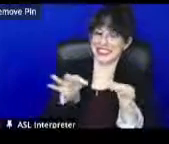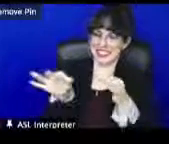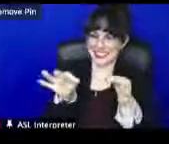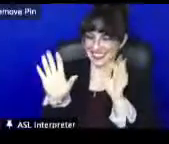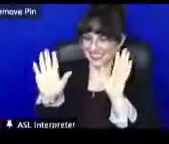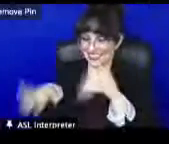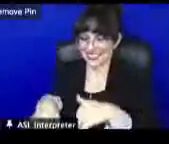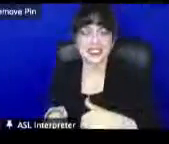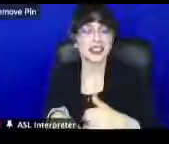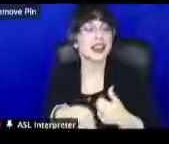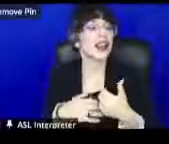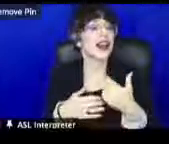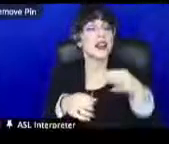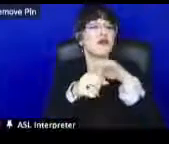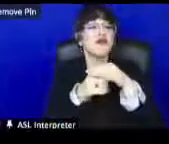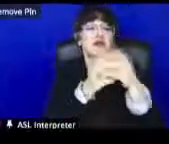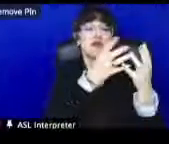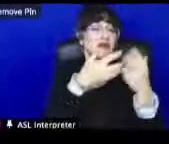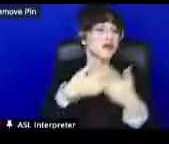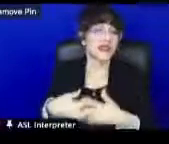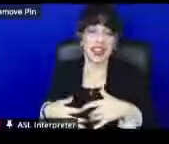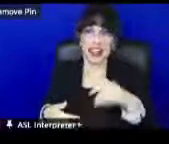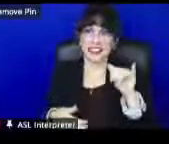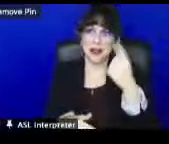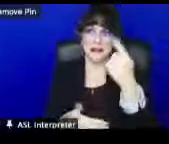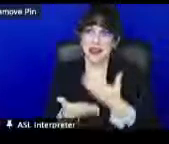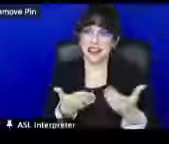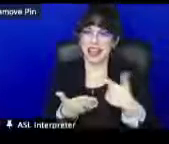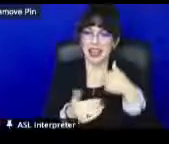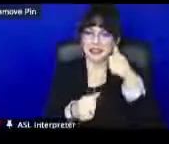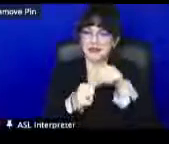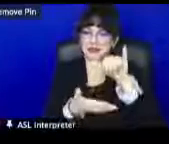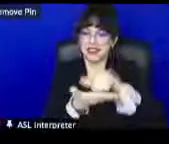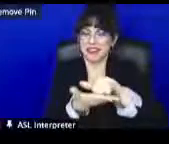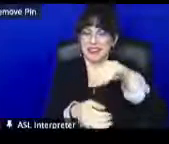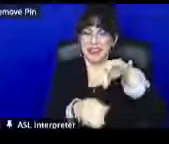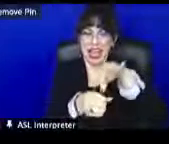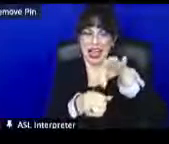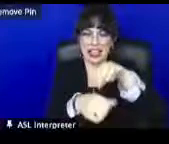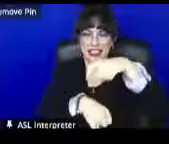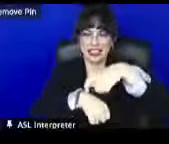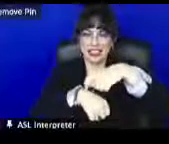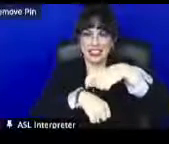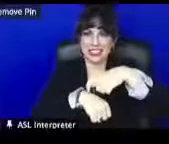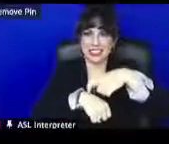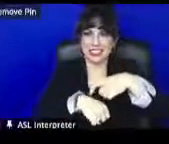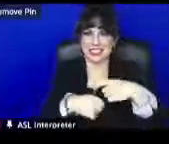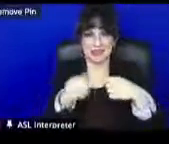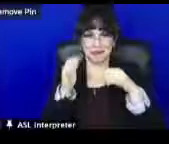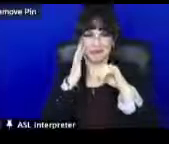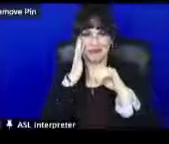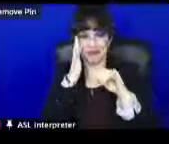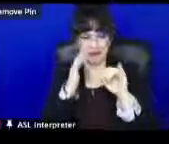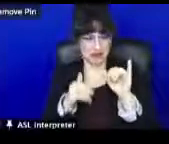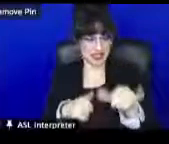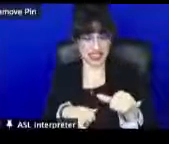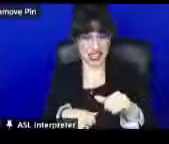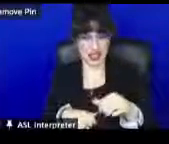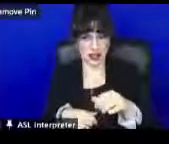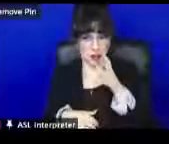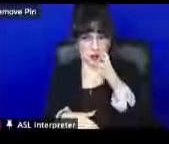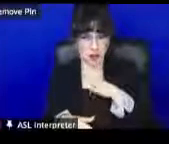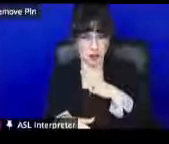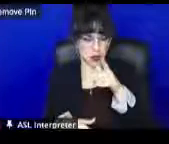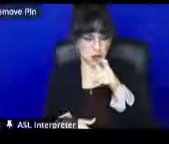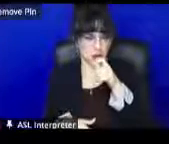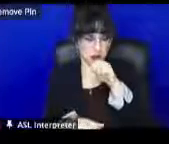but that's the thing I remember about that election is pulling a fast one on the ladies there working the polling